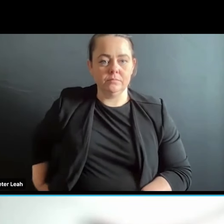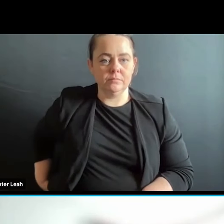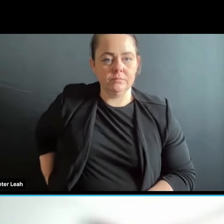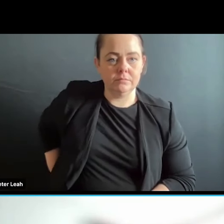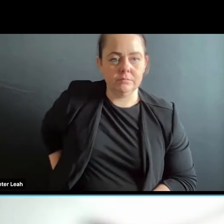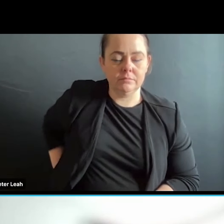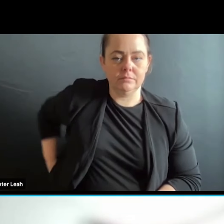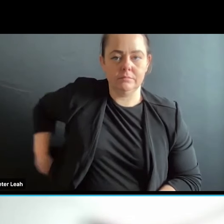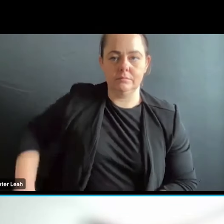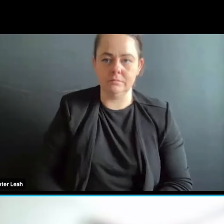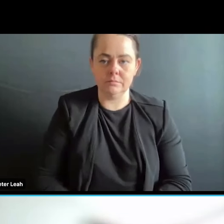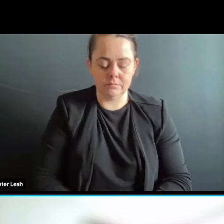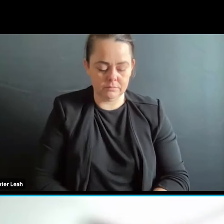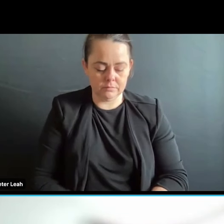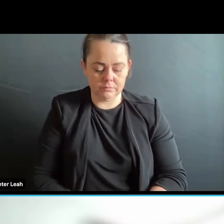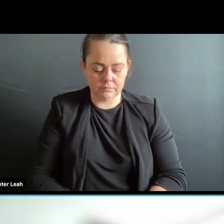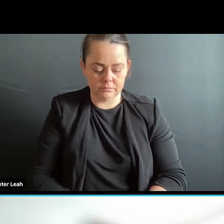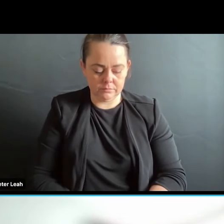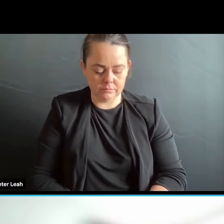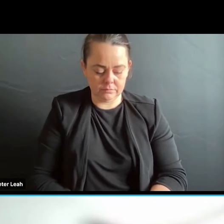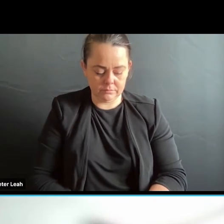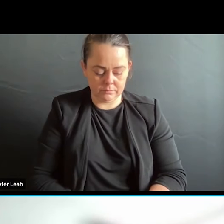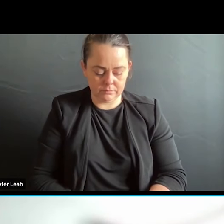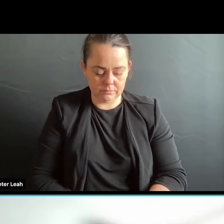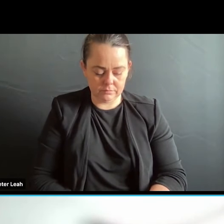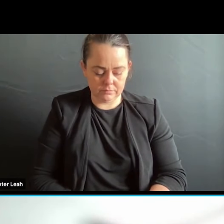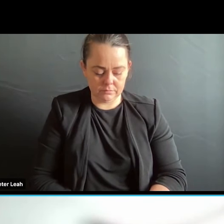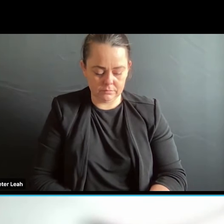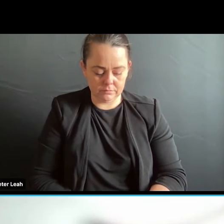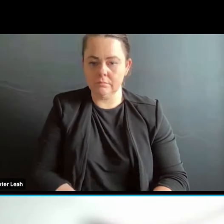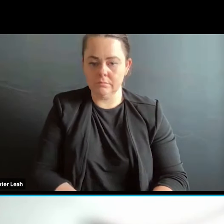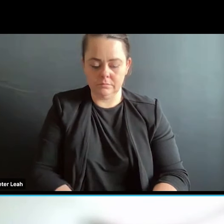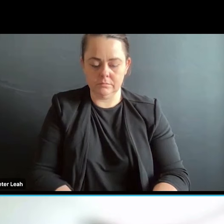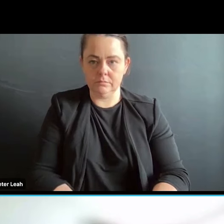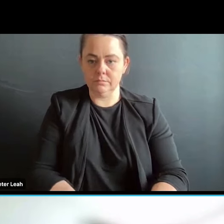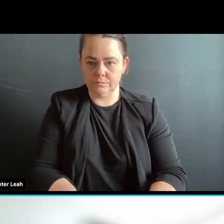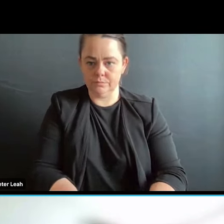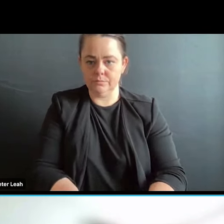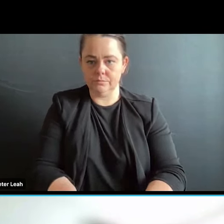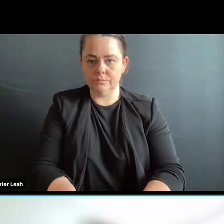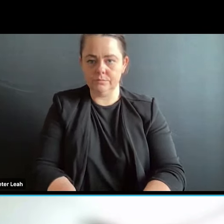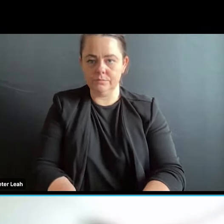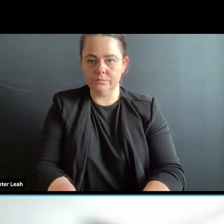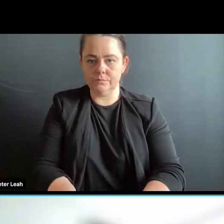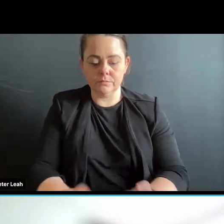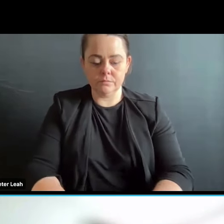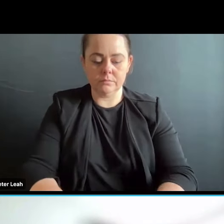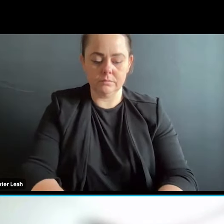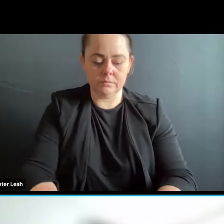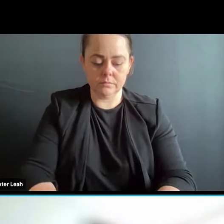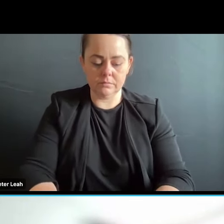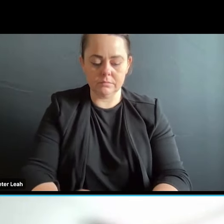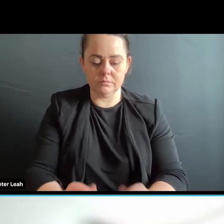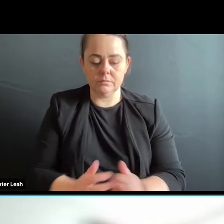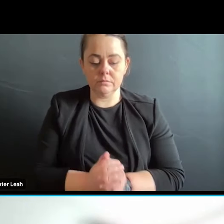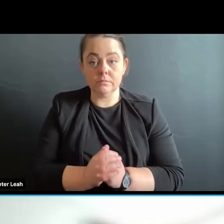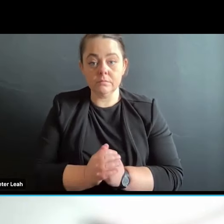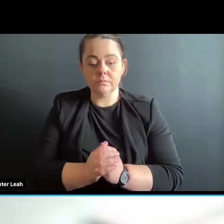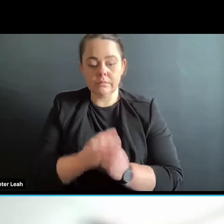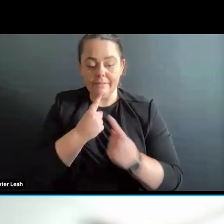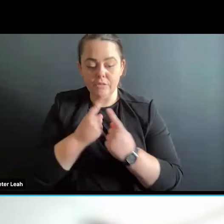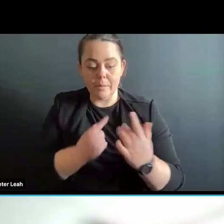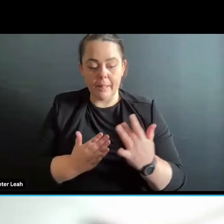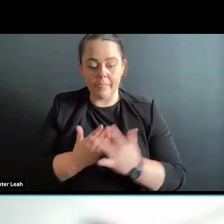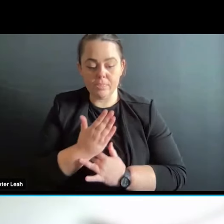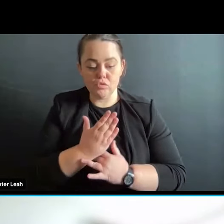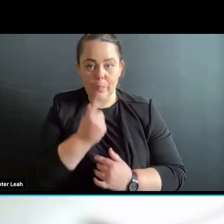Next slide, please. So the purpose of the information that's collected through the viability worksheet is to really help